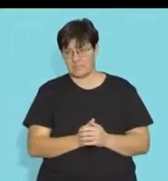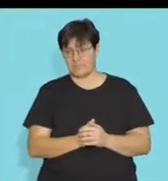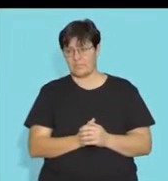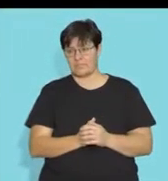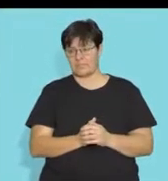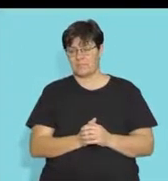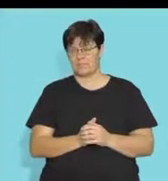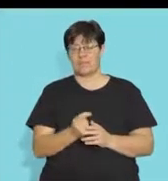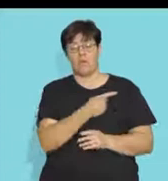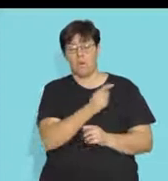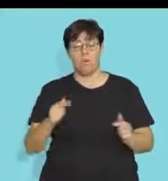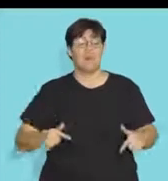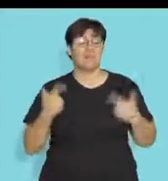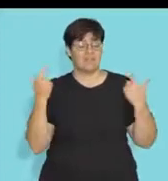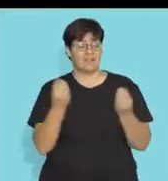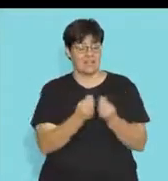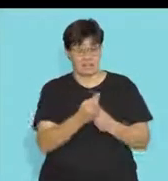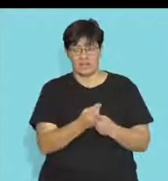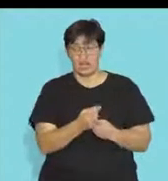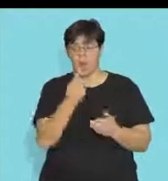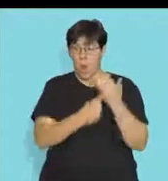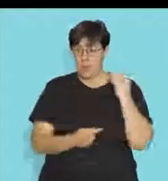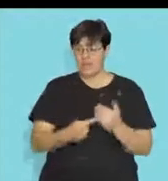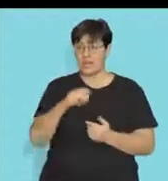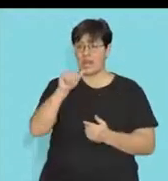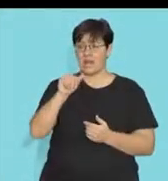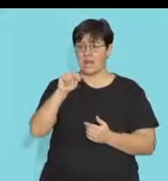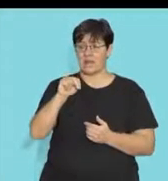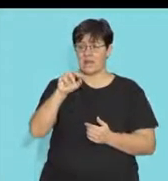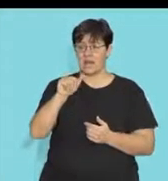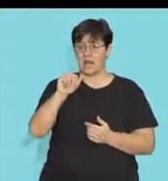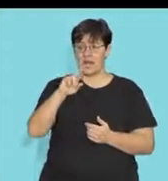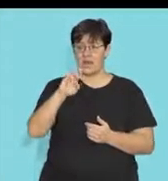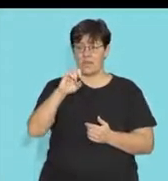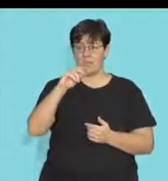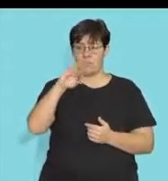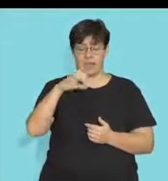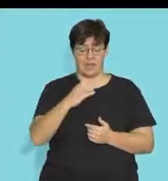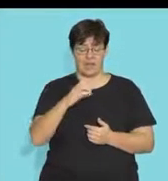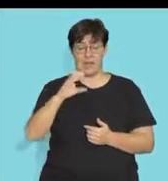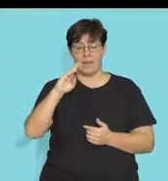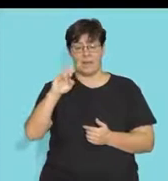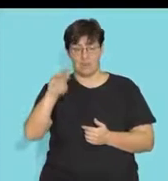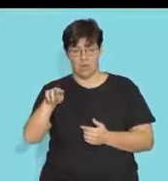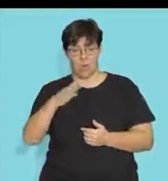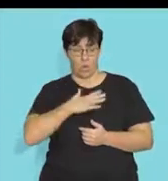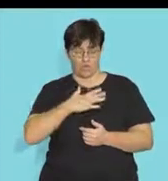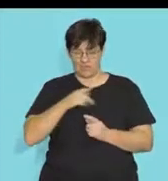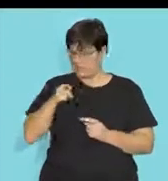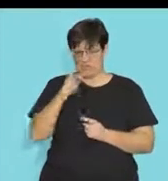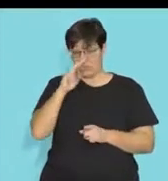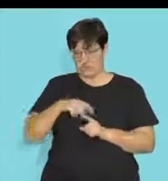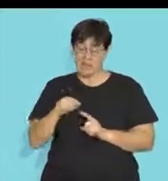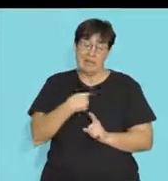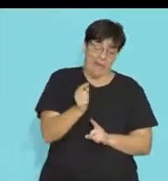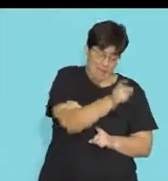time. All living organisms except anaerobic bacteria need oxygen, and we see that they need it